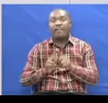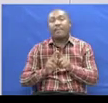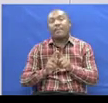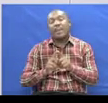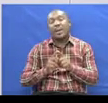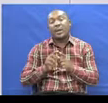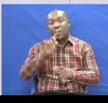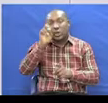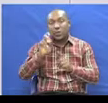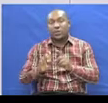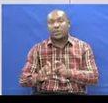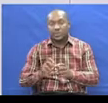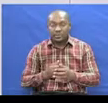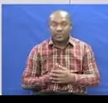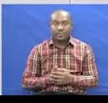equations.